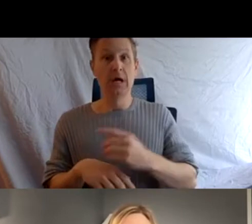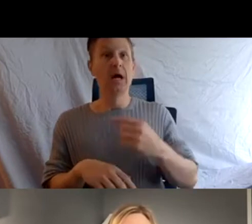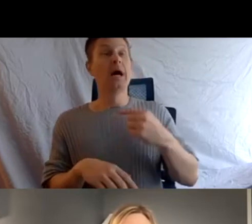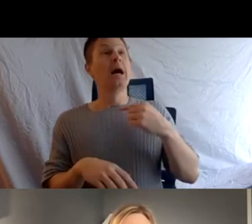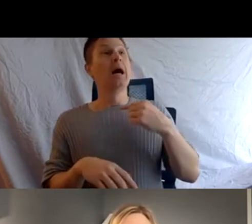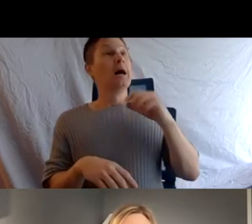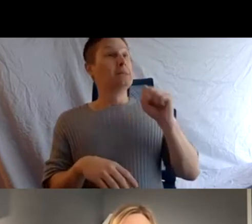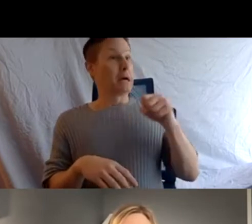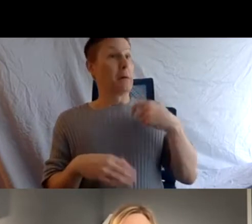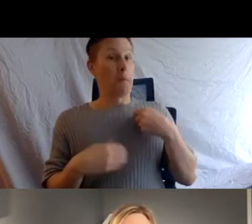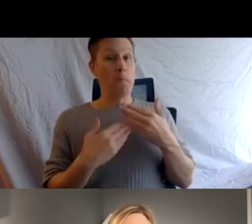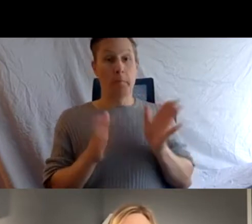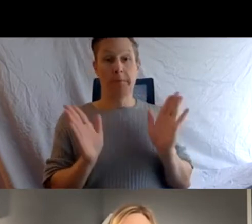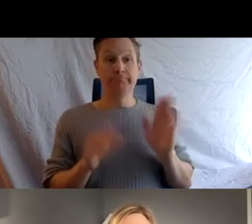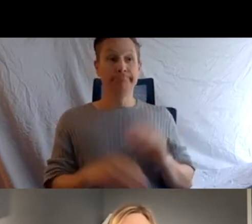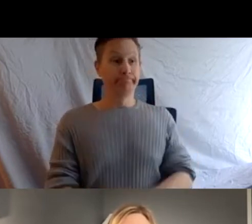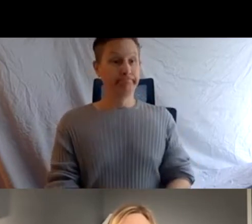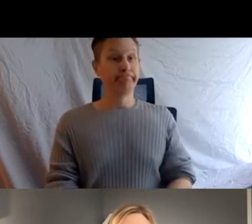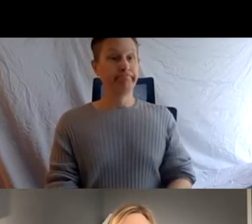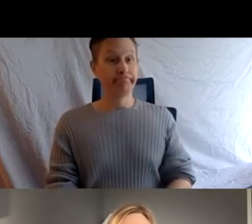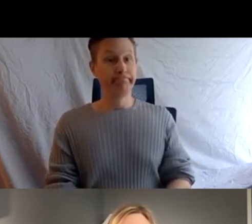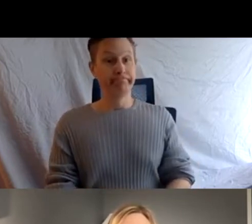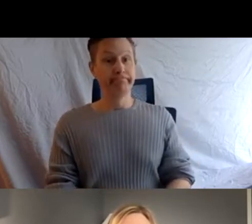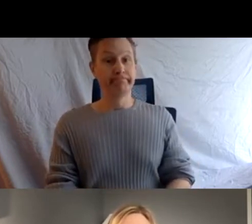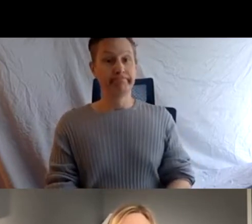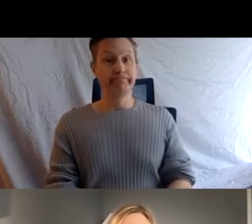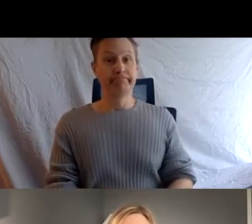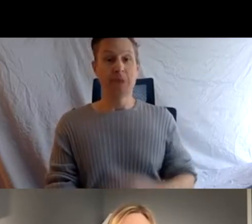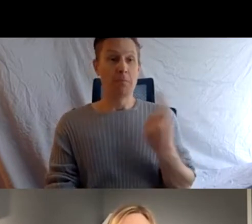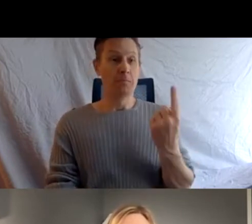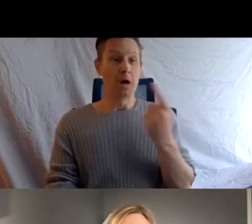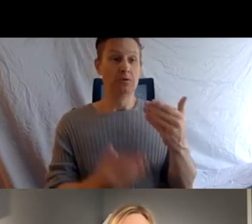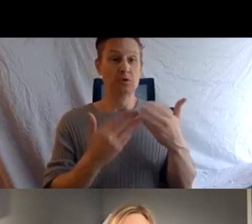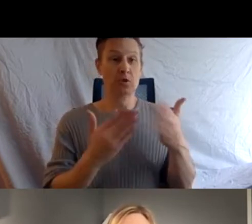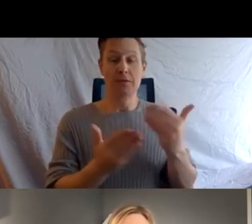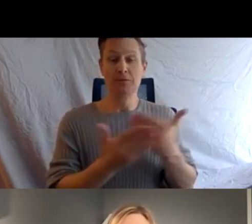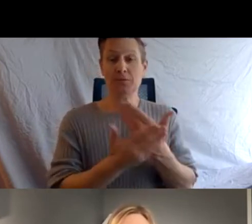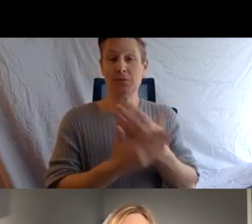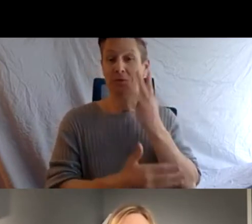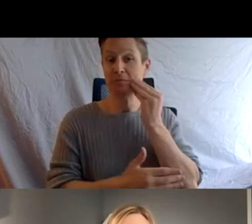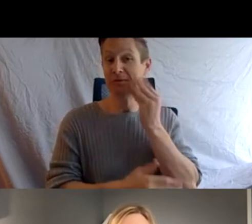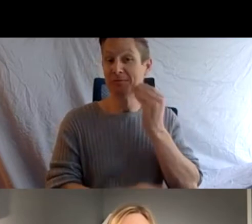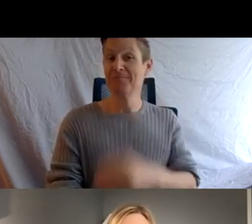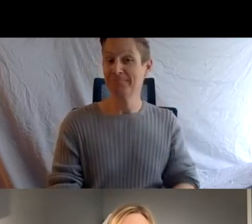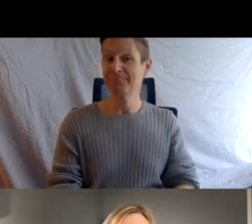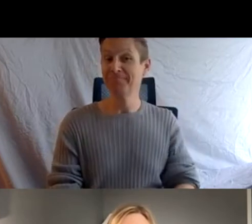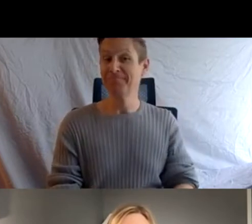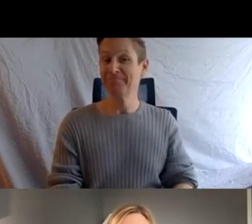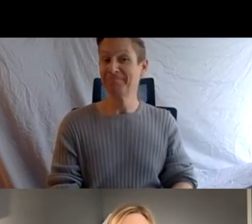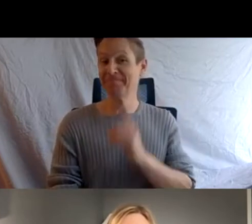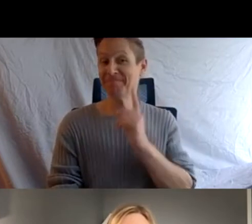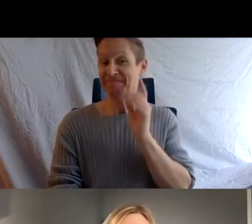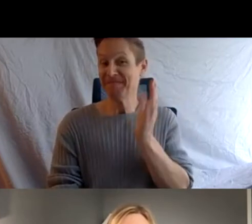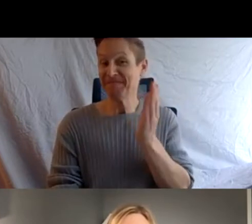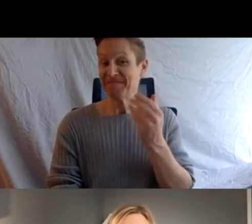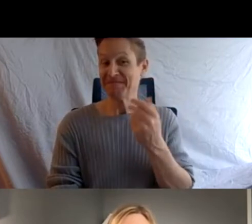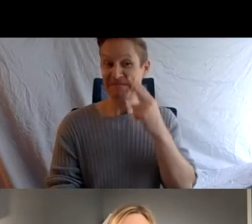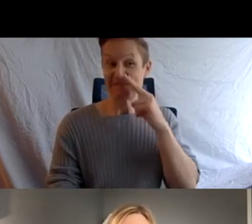I would be open to it. I'm always open to new experiences, and that sounds like something that could be super